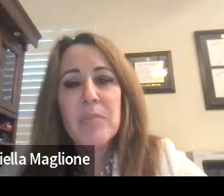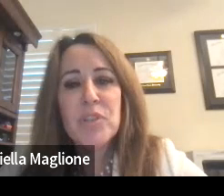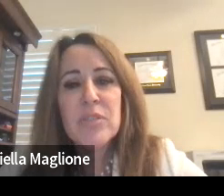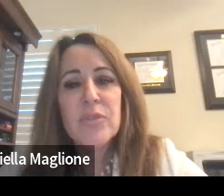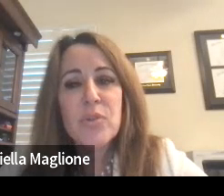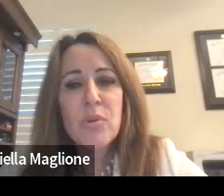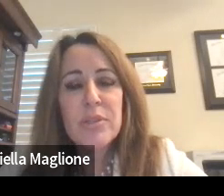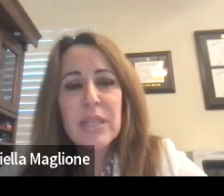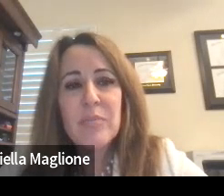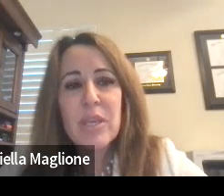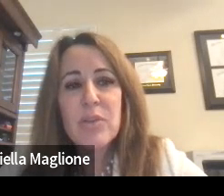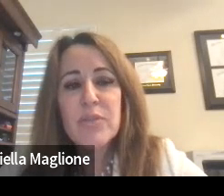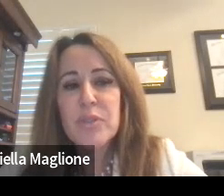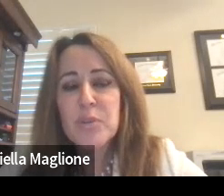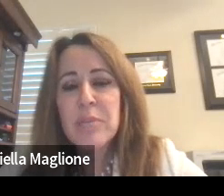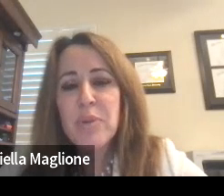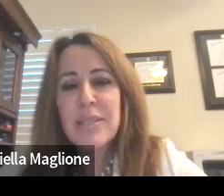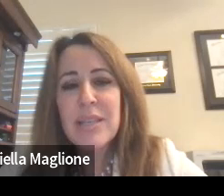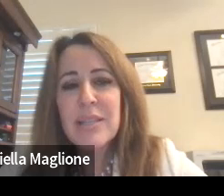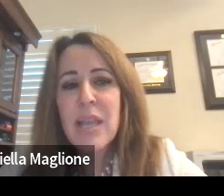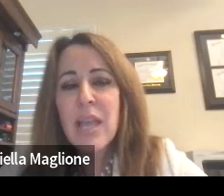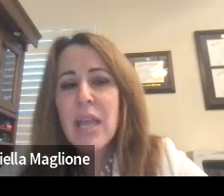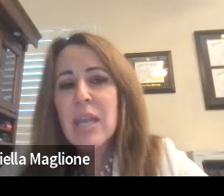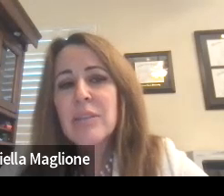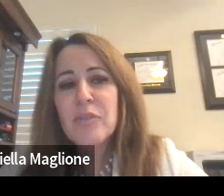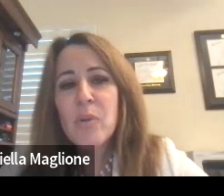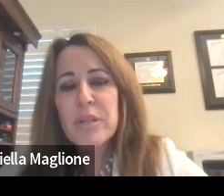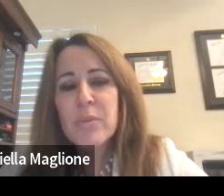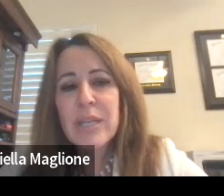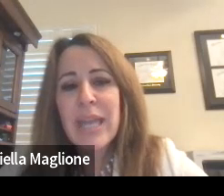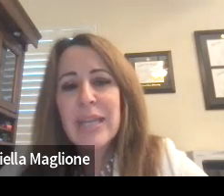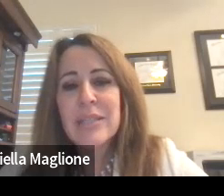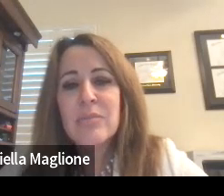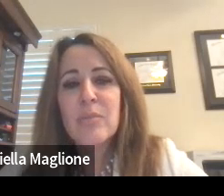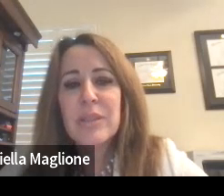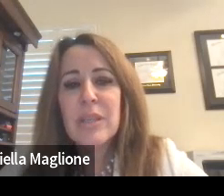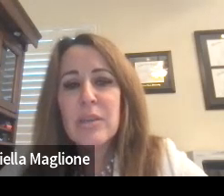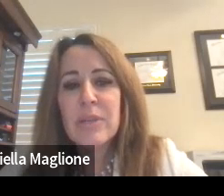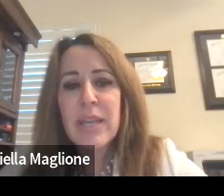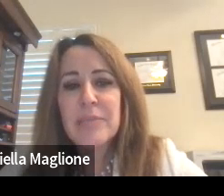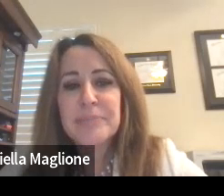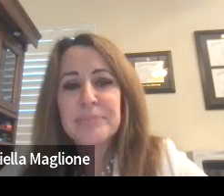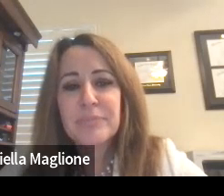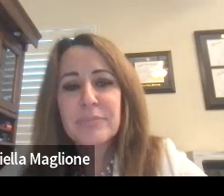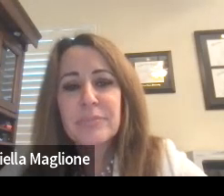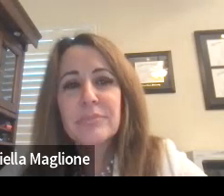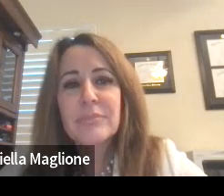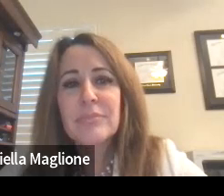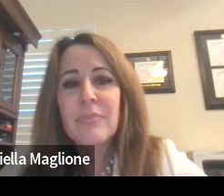some options for tools that can be used for screening process. And of course, we're going to end with the Q&A.